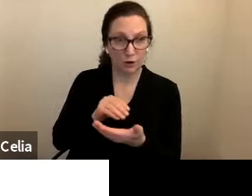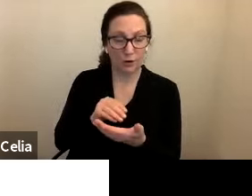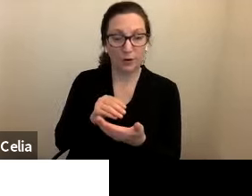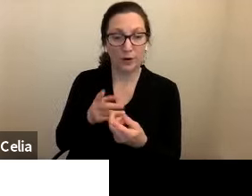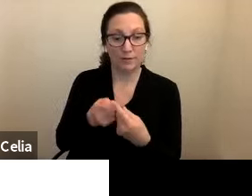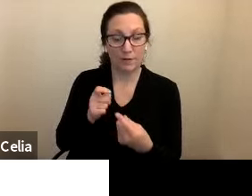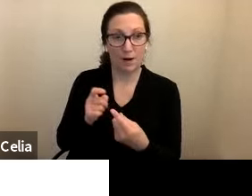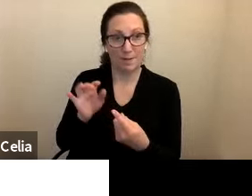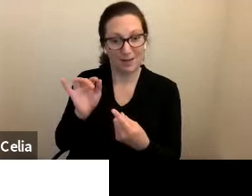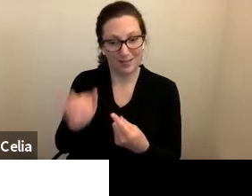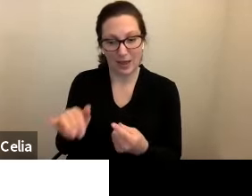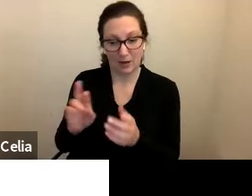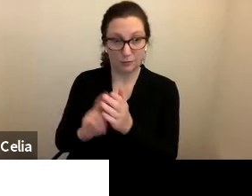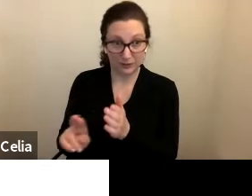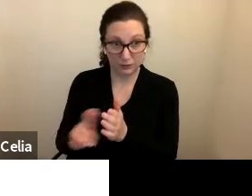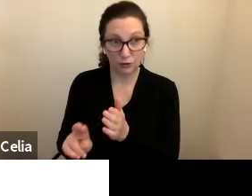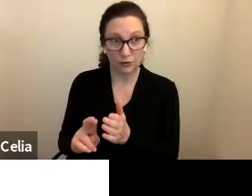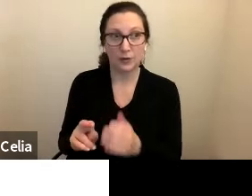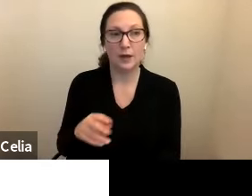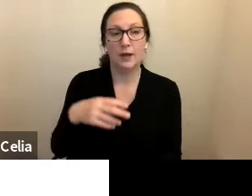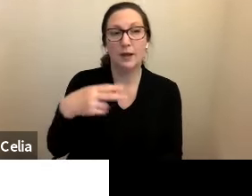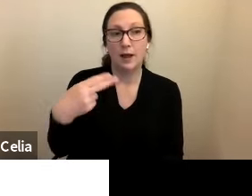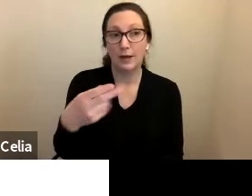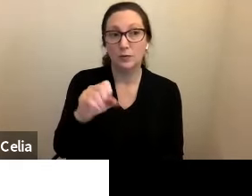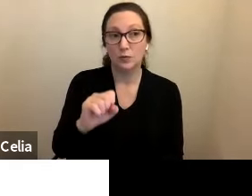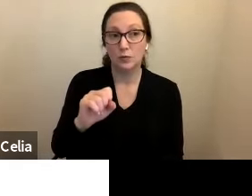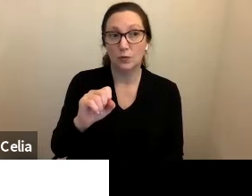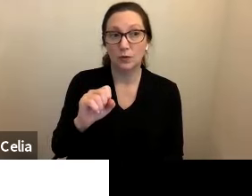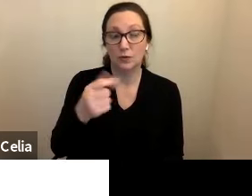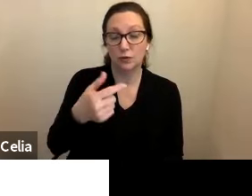robust body of research. High school GPA, so